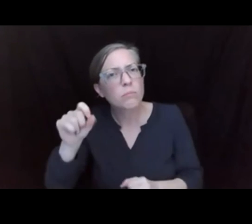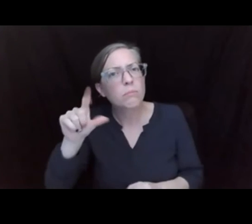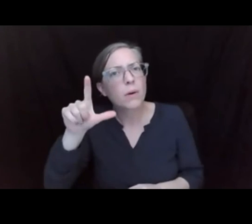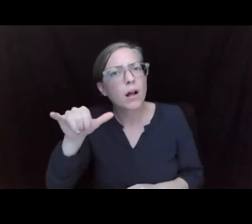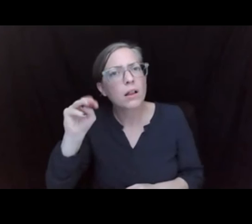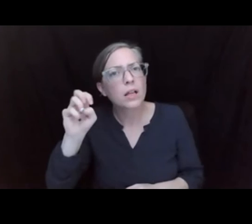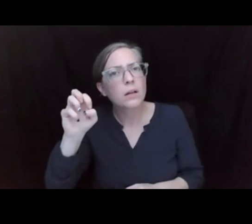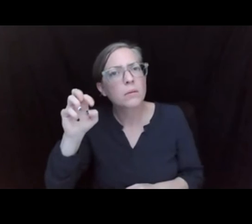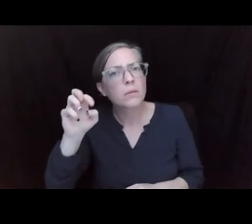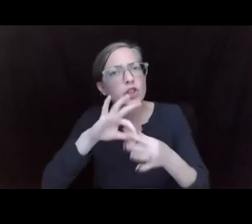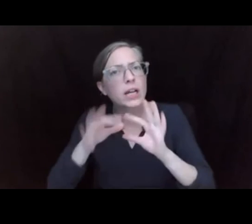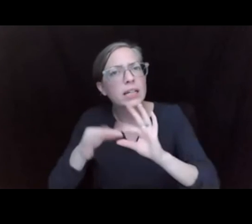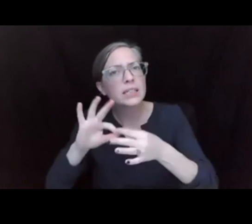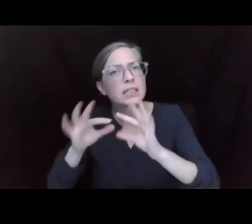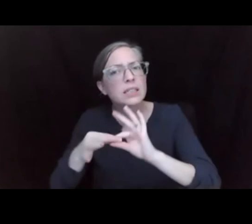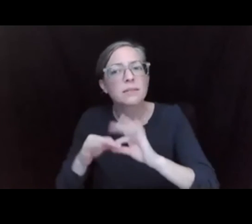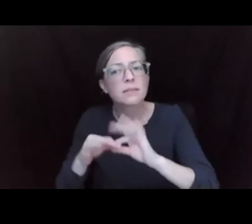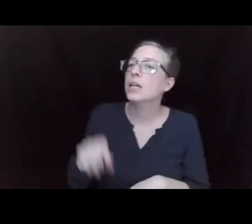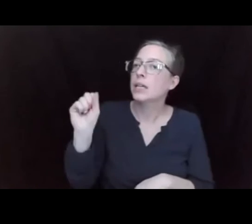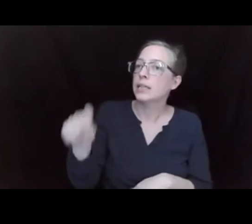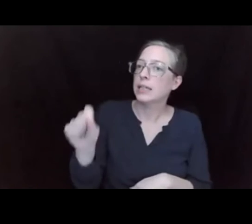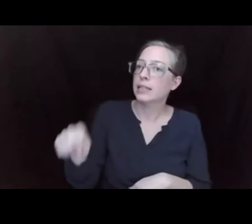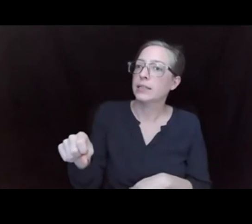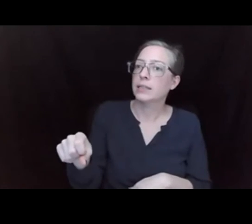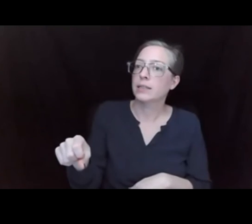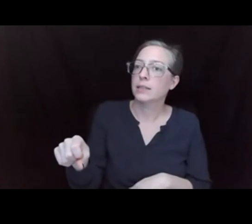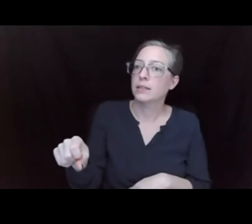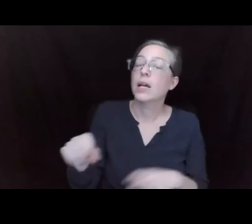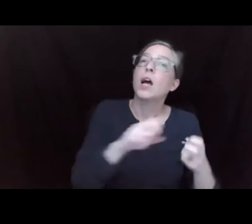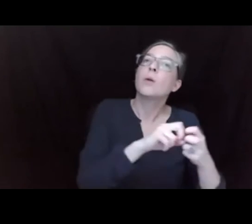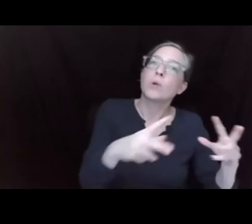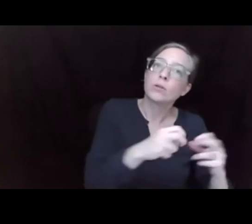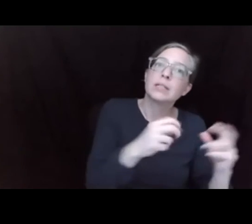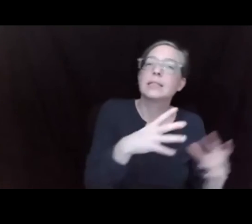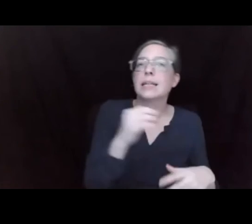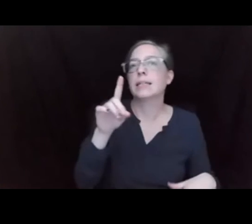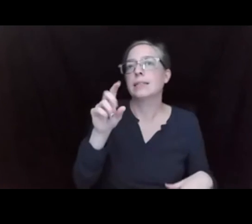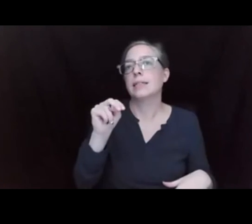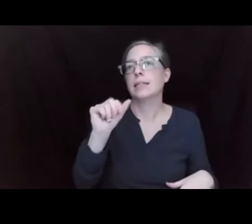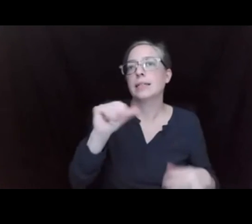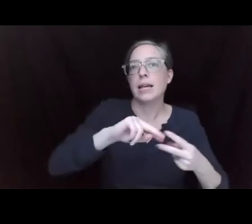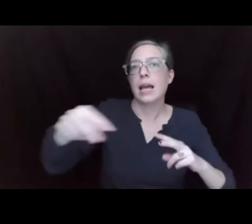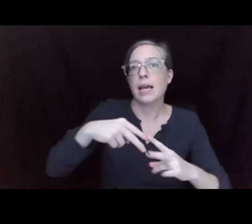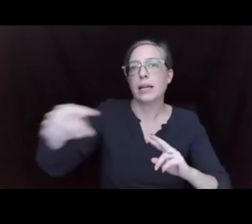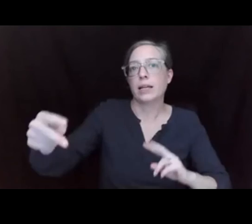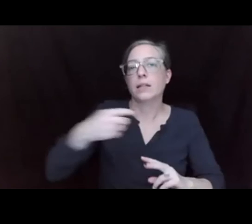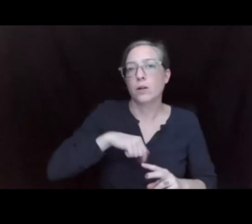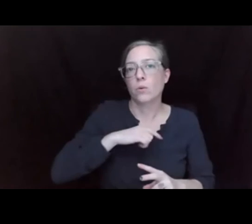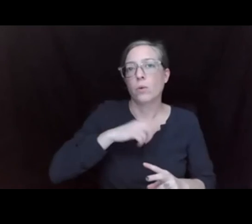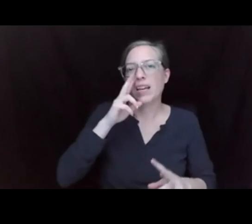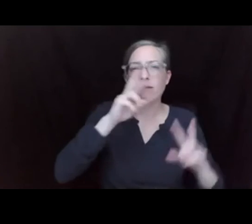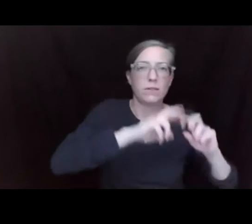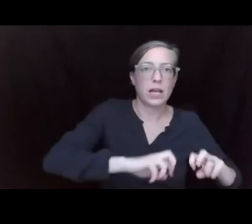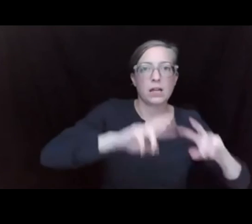done some earlier studies on proteins and DNA. So people have used this phenomena in proteins and DNA.